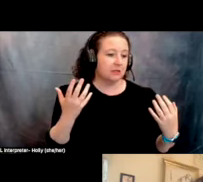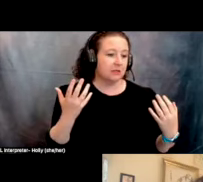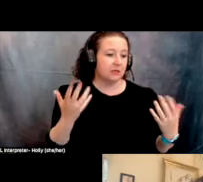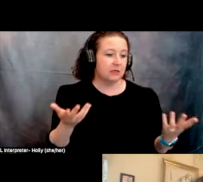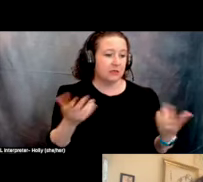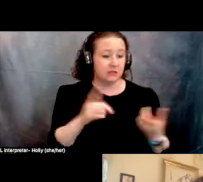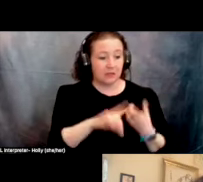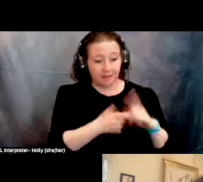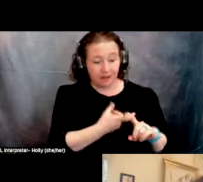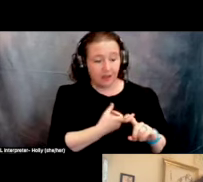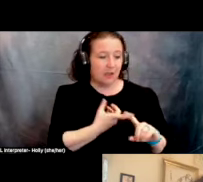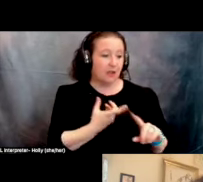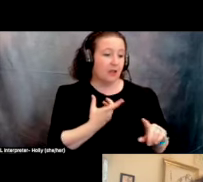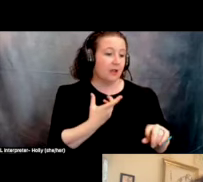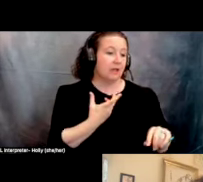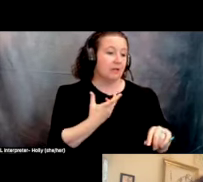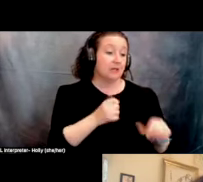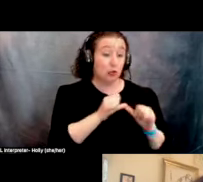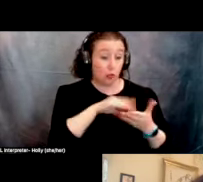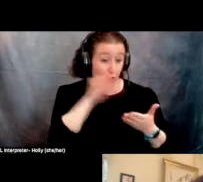friends and history,